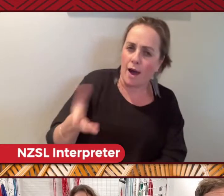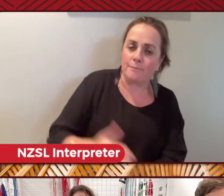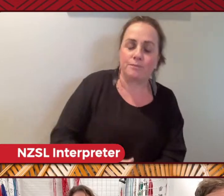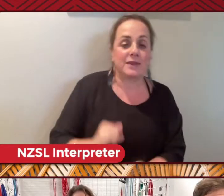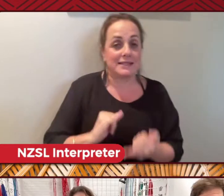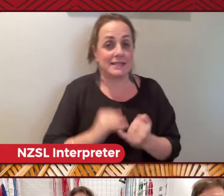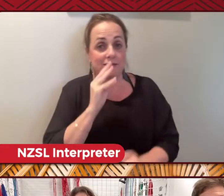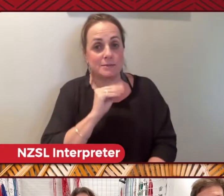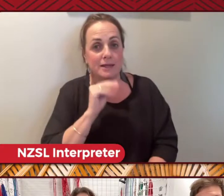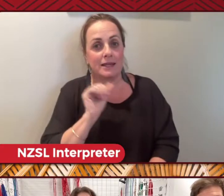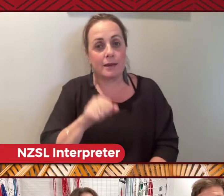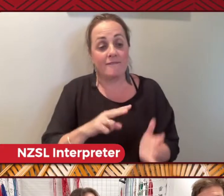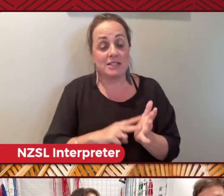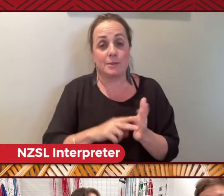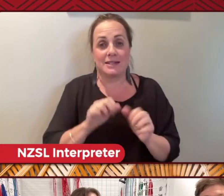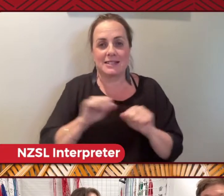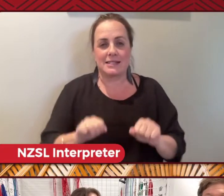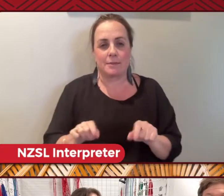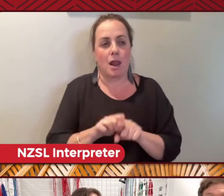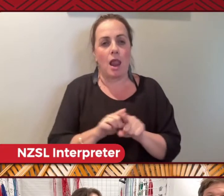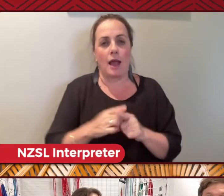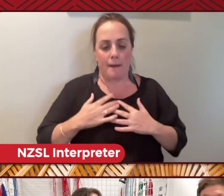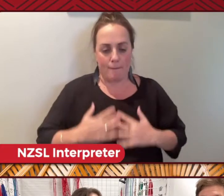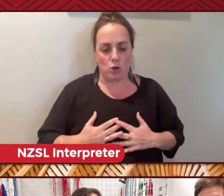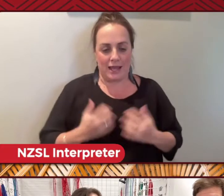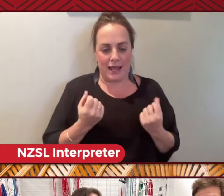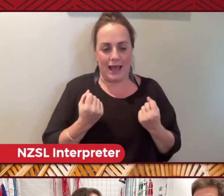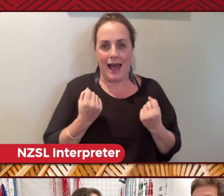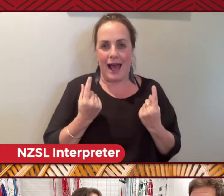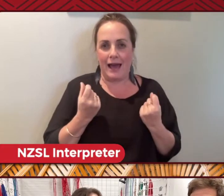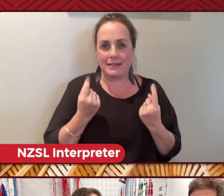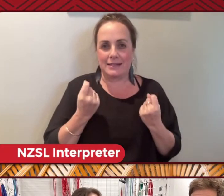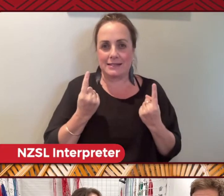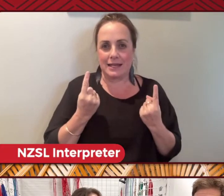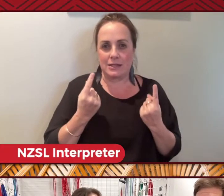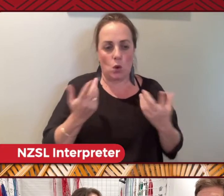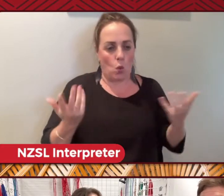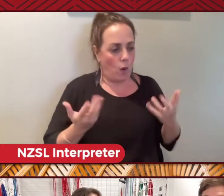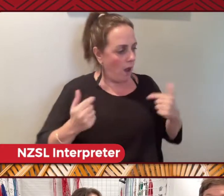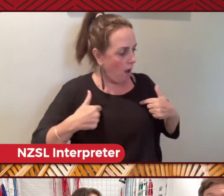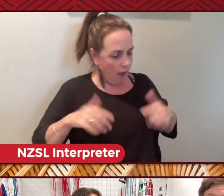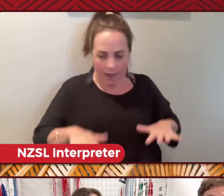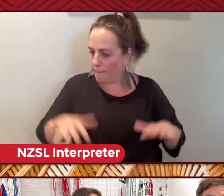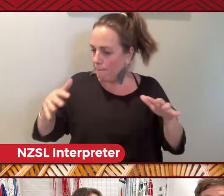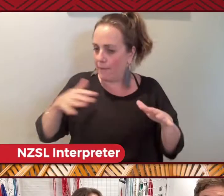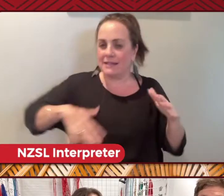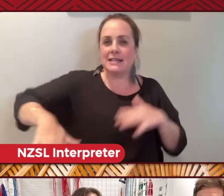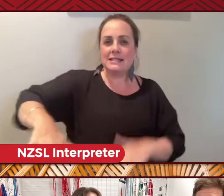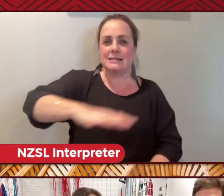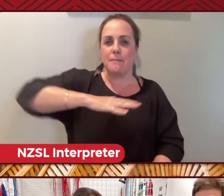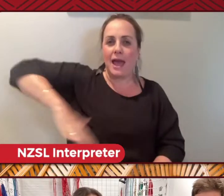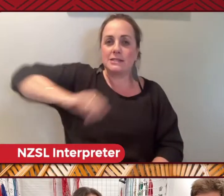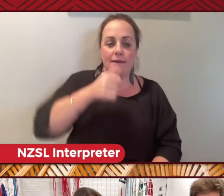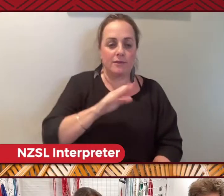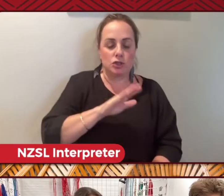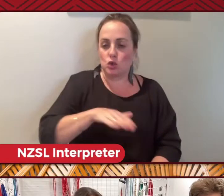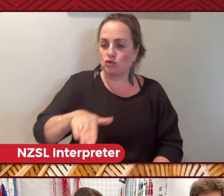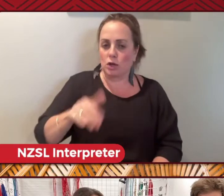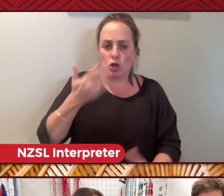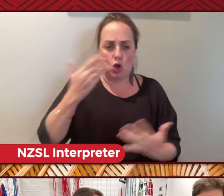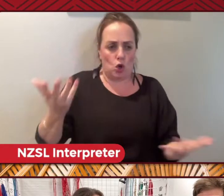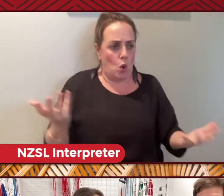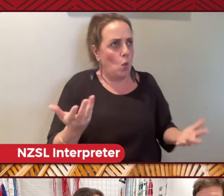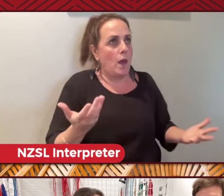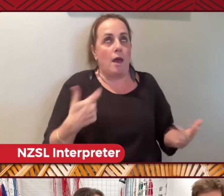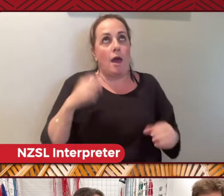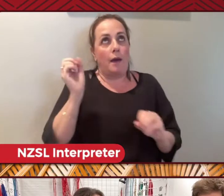So your vestibular system is your body to understand where your body is in space, right? So if the kiddos don't know where they are in space,